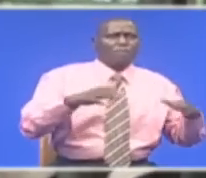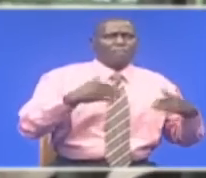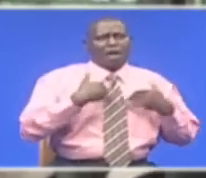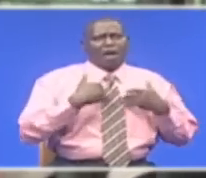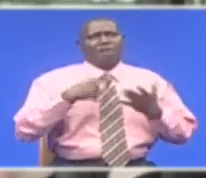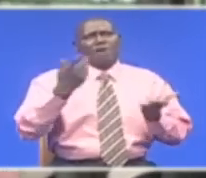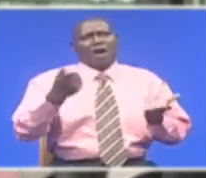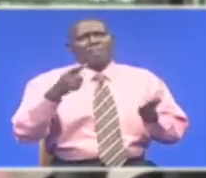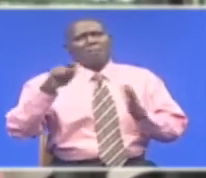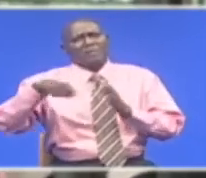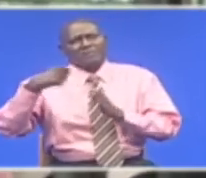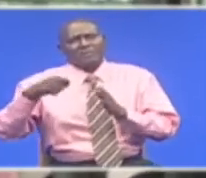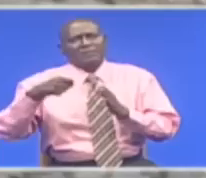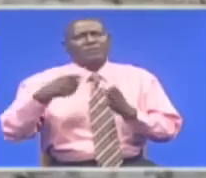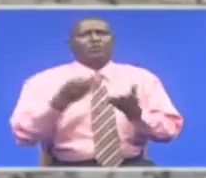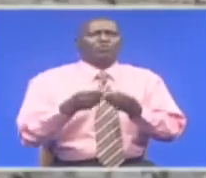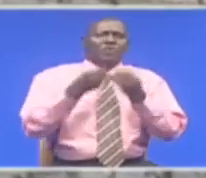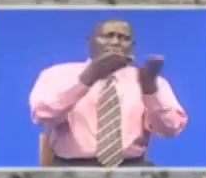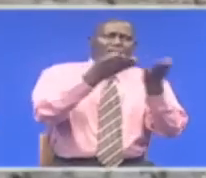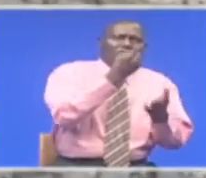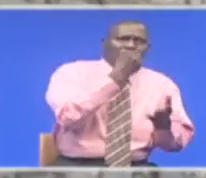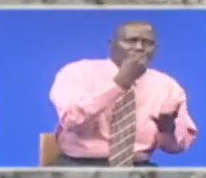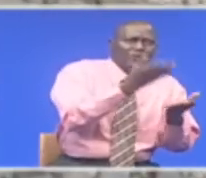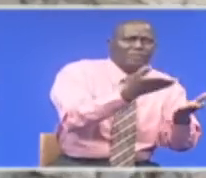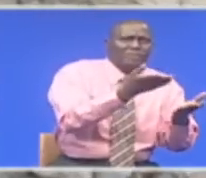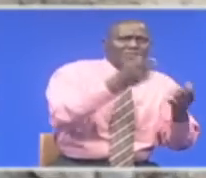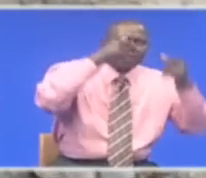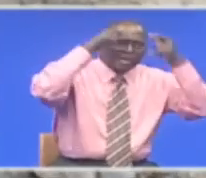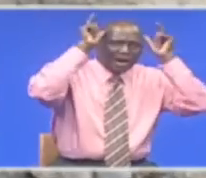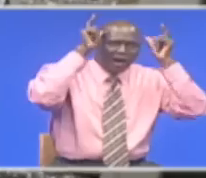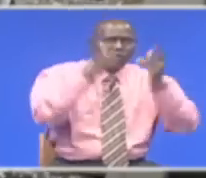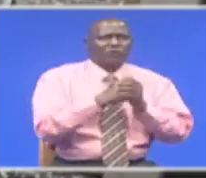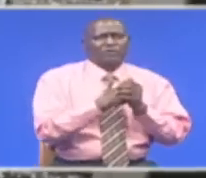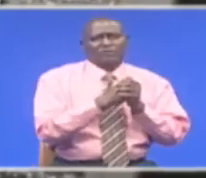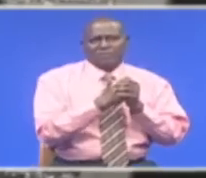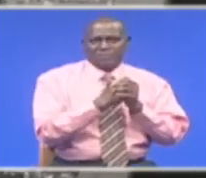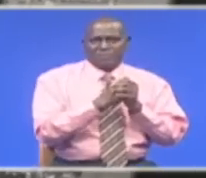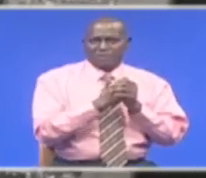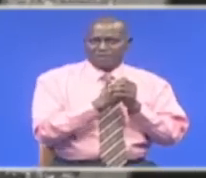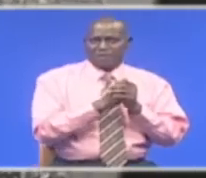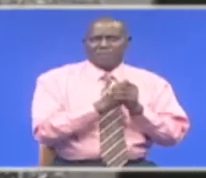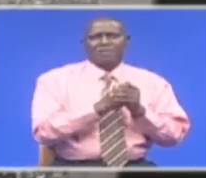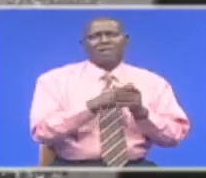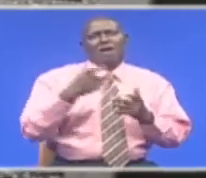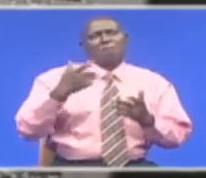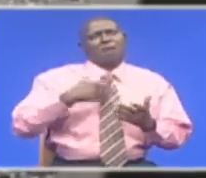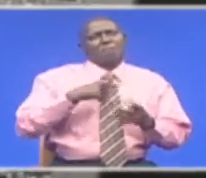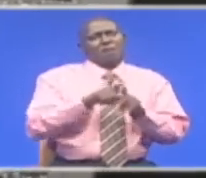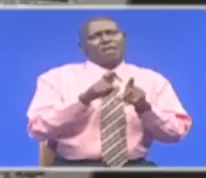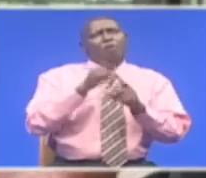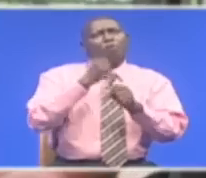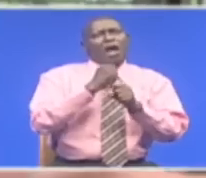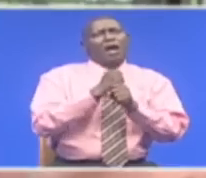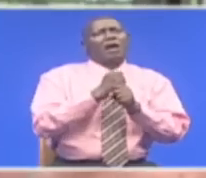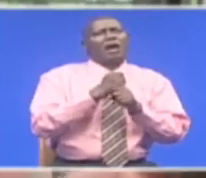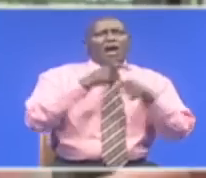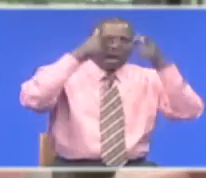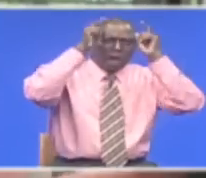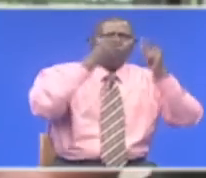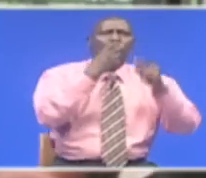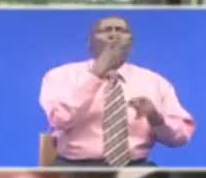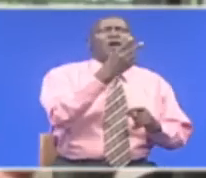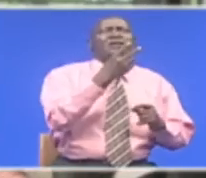for putting the feed to the cows. My brother and me, we are doing the work for 200 cows, and we are free